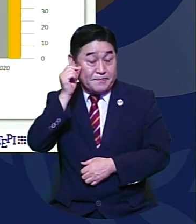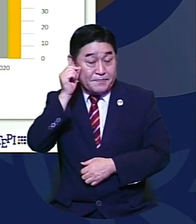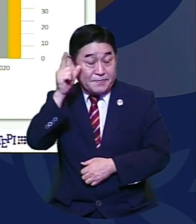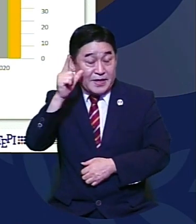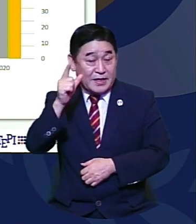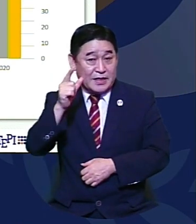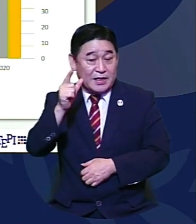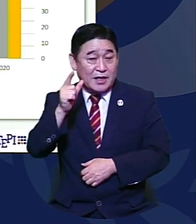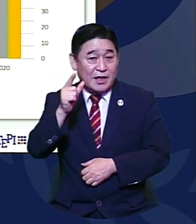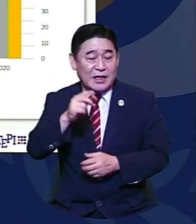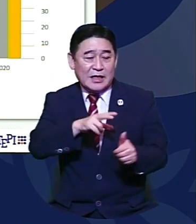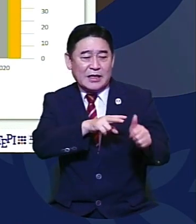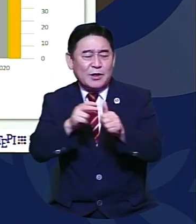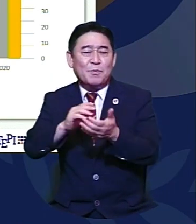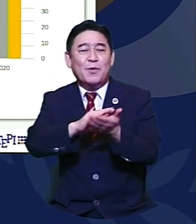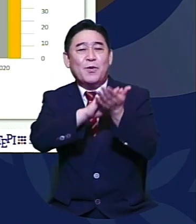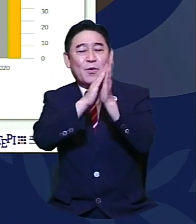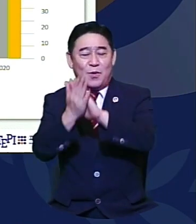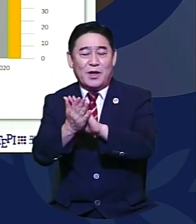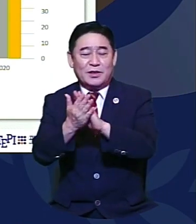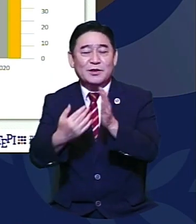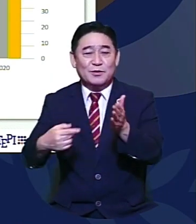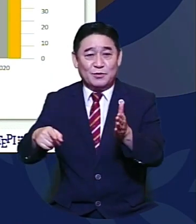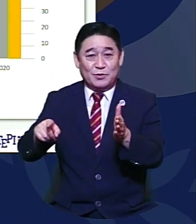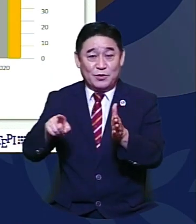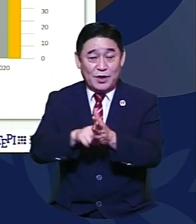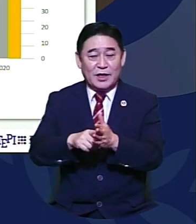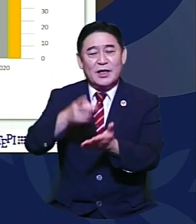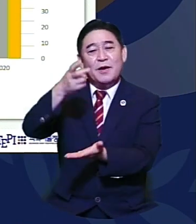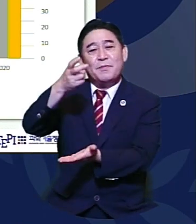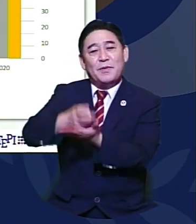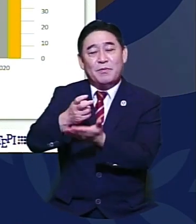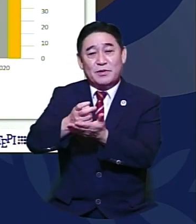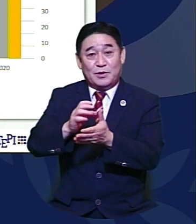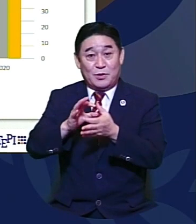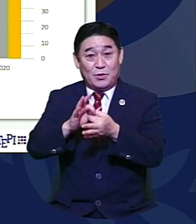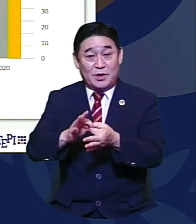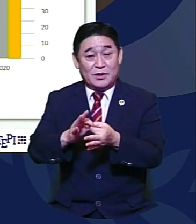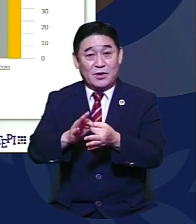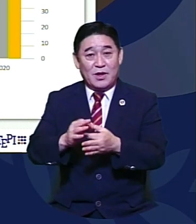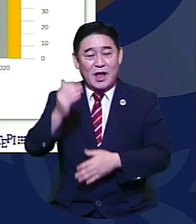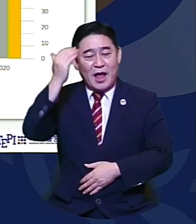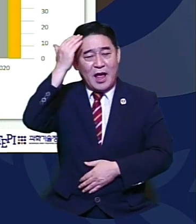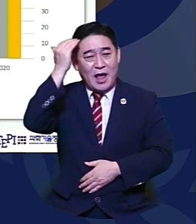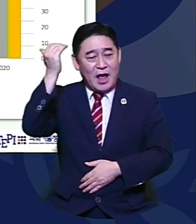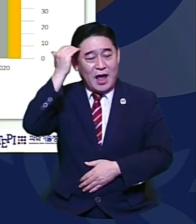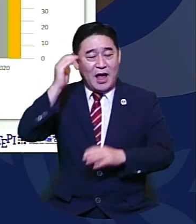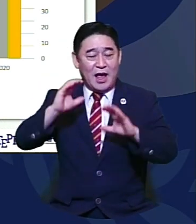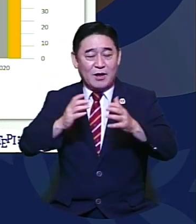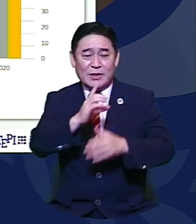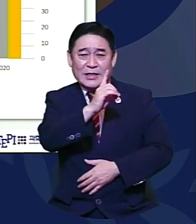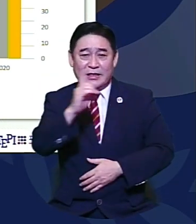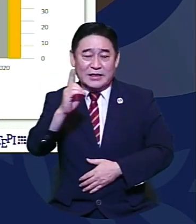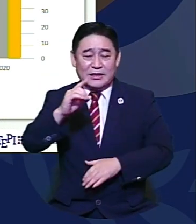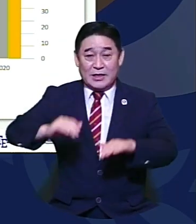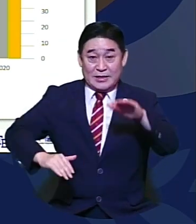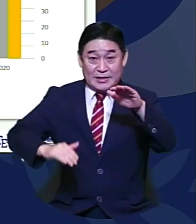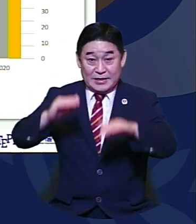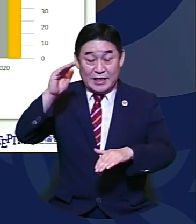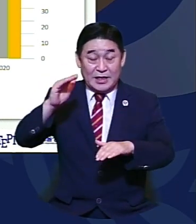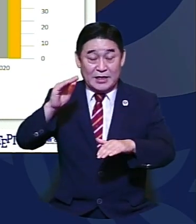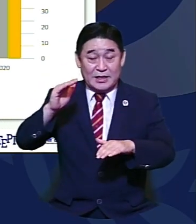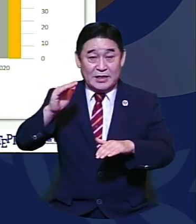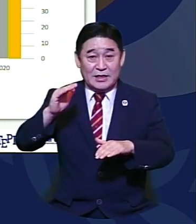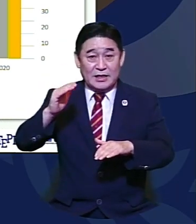of act, Korean government try to reduce the digital gap within